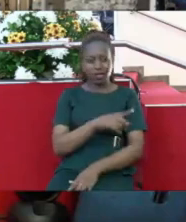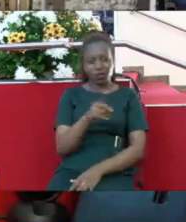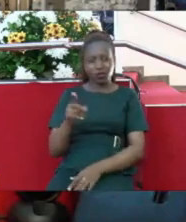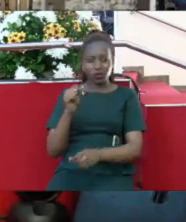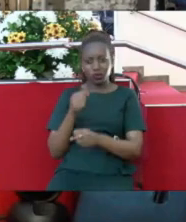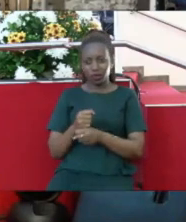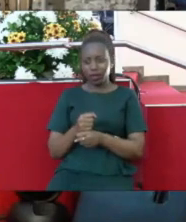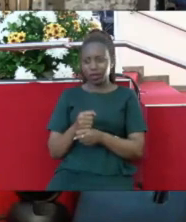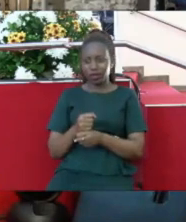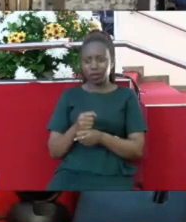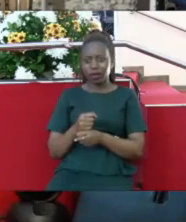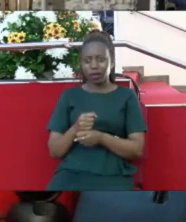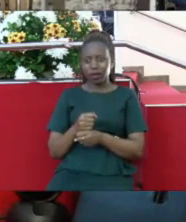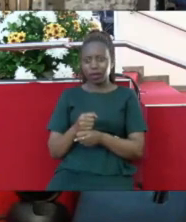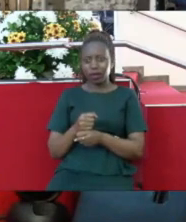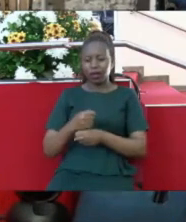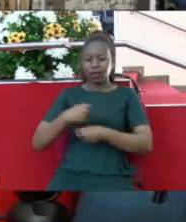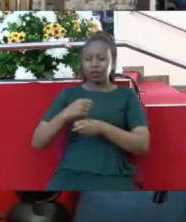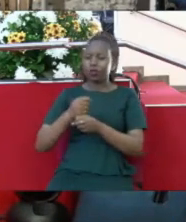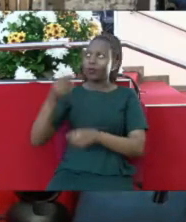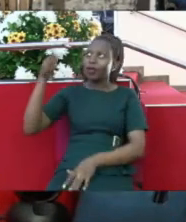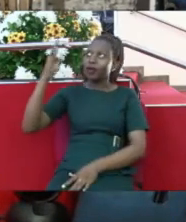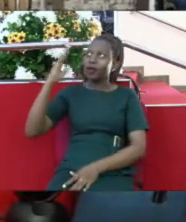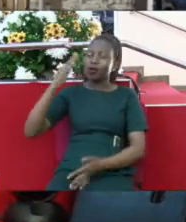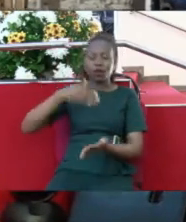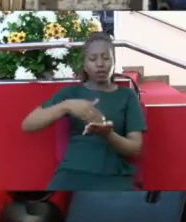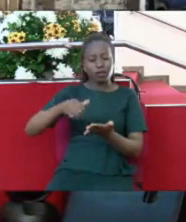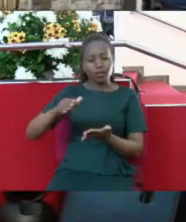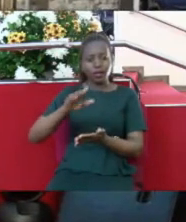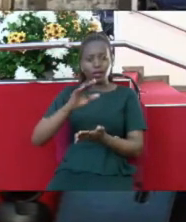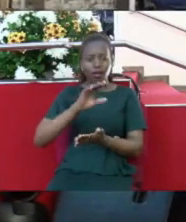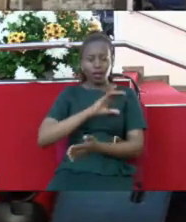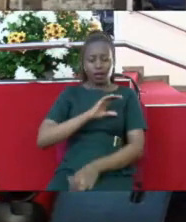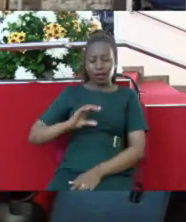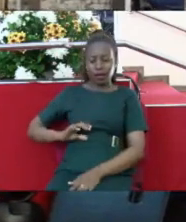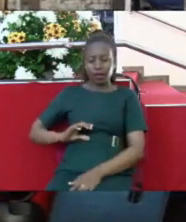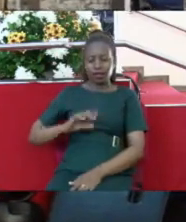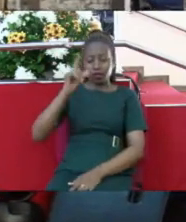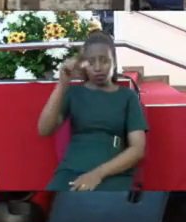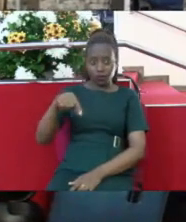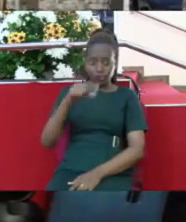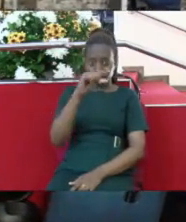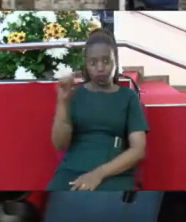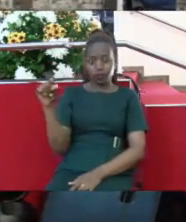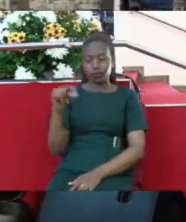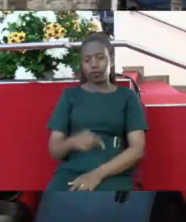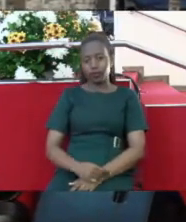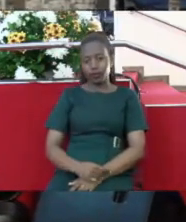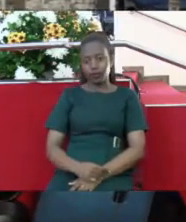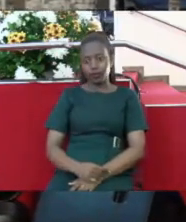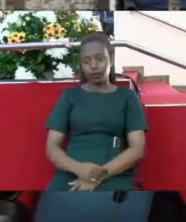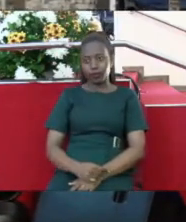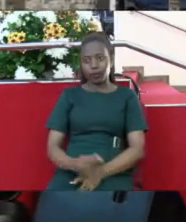ulikuwa umefanya. So that God would send Christ on the cross to die for Ndiyo you. Ndio Mungu akatume Yesu akakufia msalabani. And